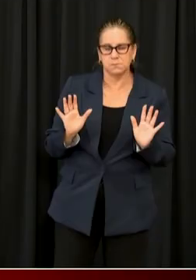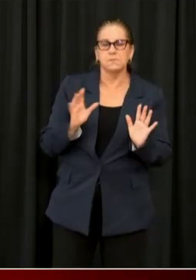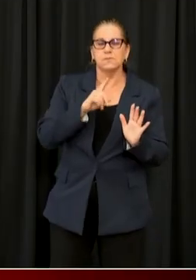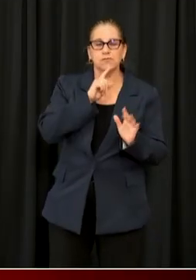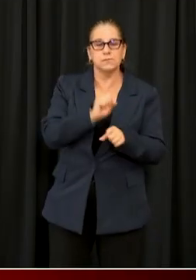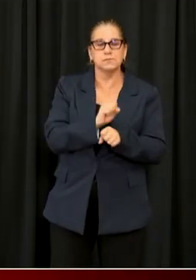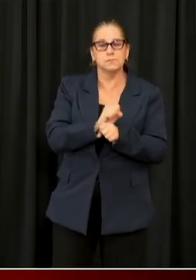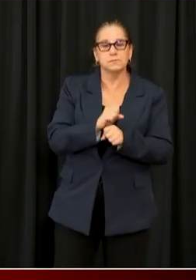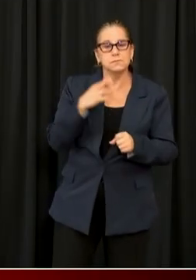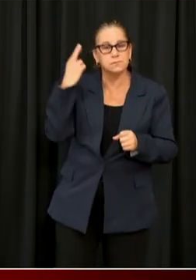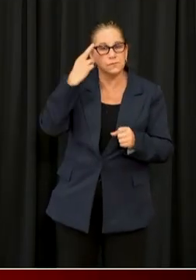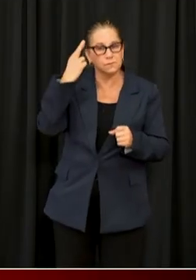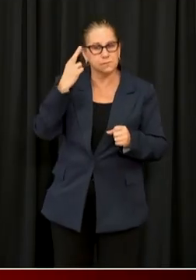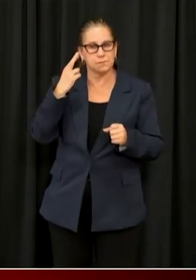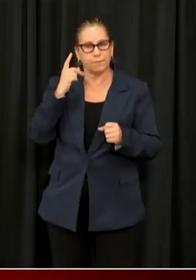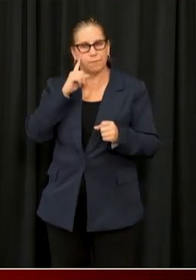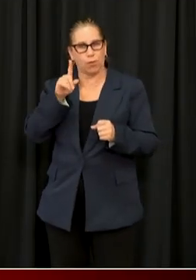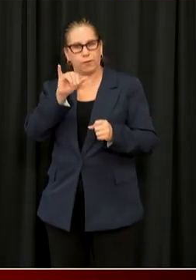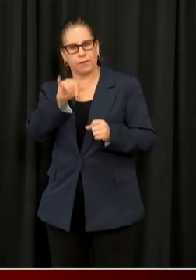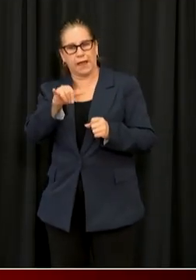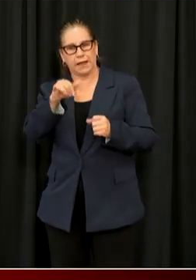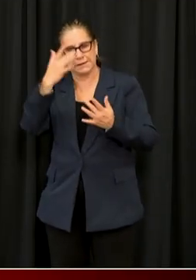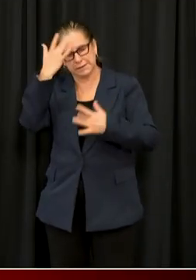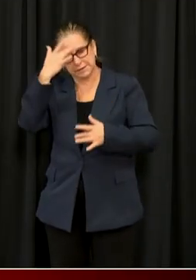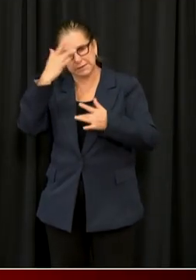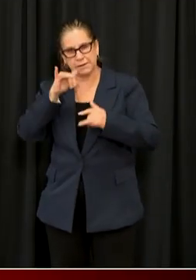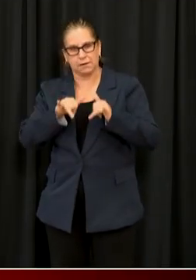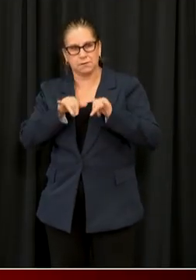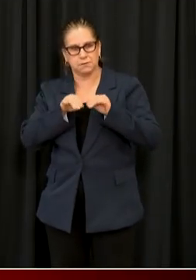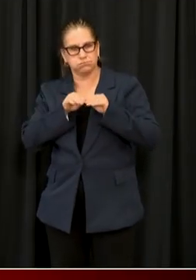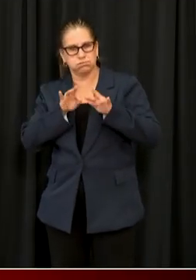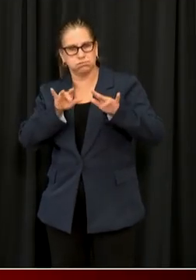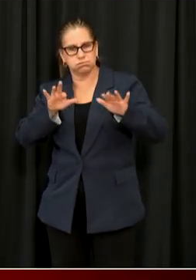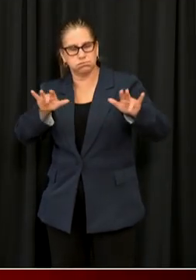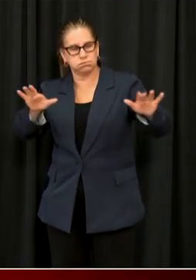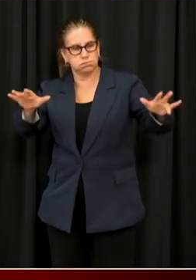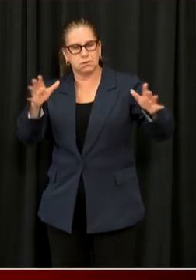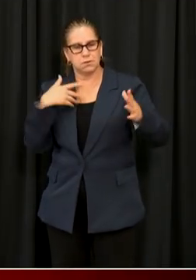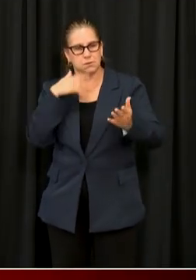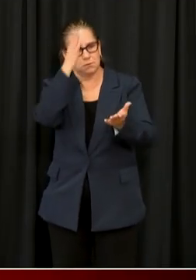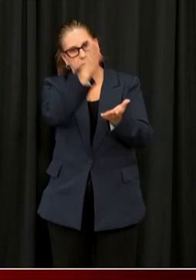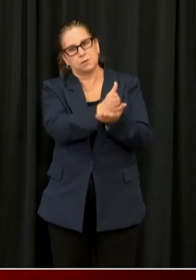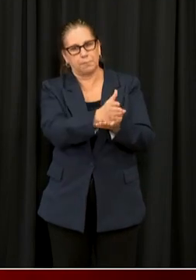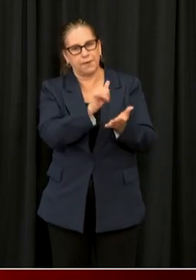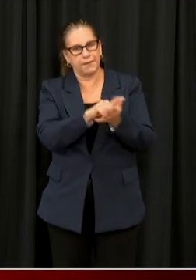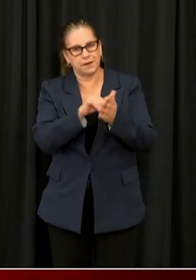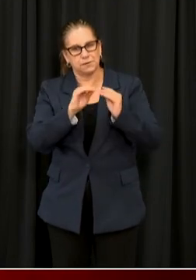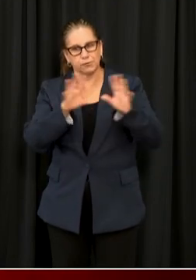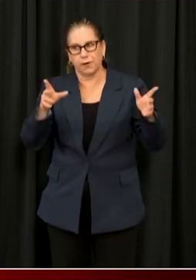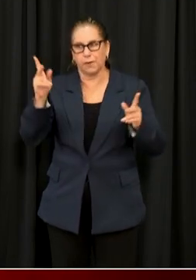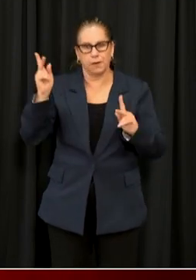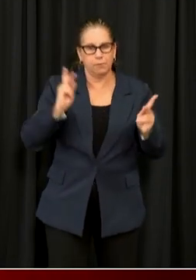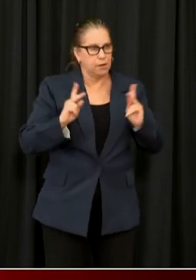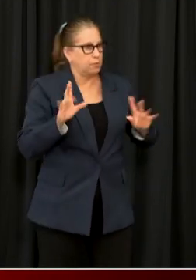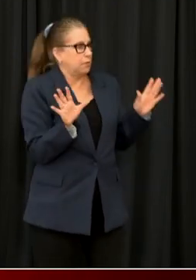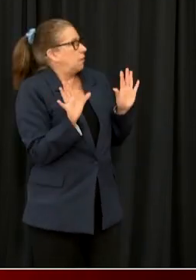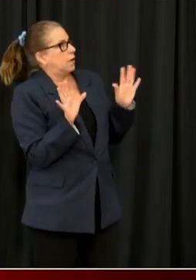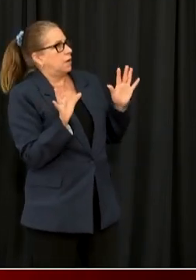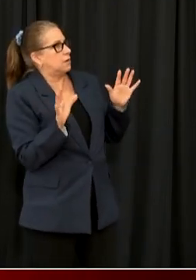they're really afraid. And they don't always have resources. And so a lot of times we are sensitive to